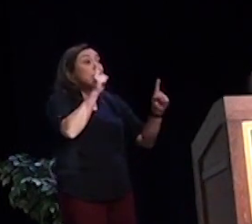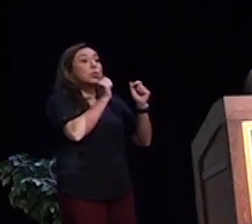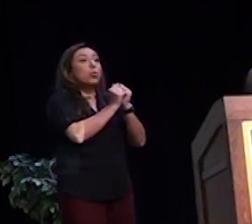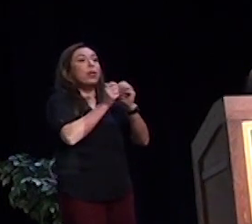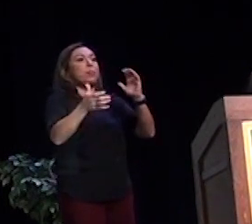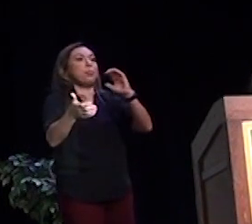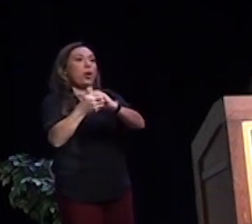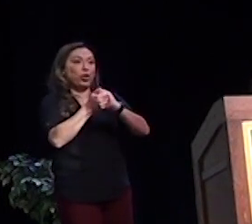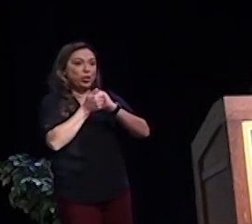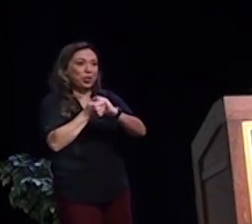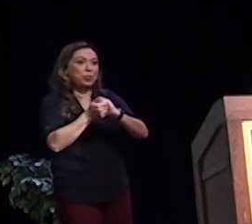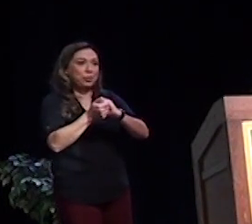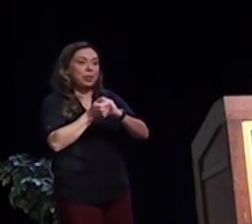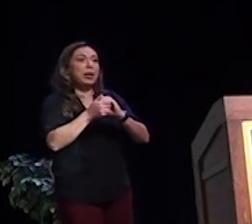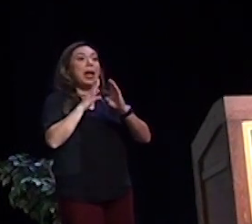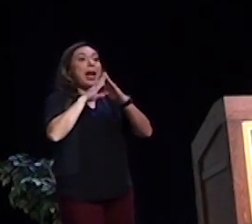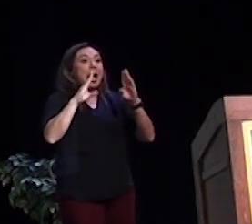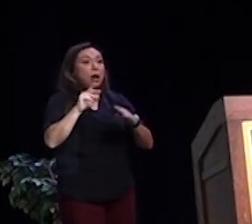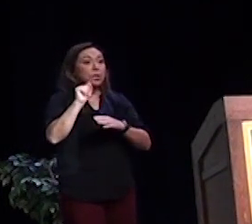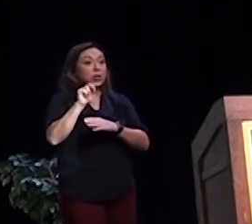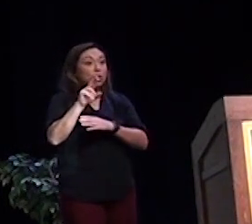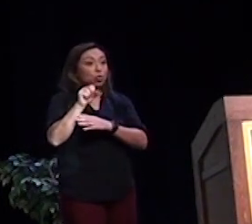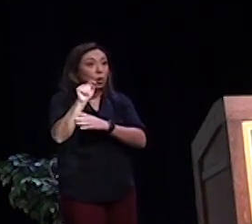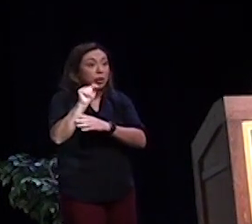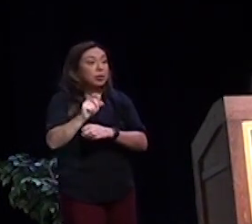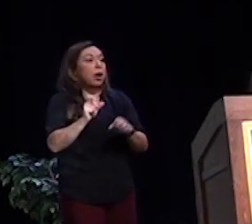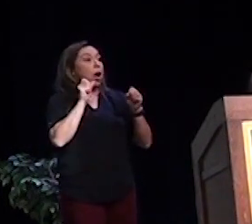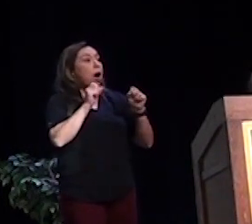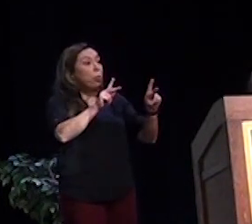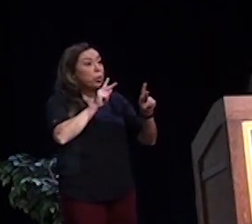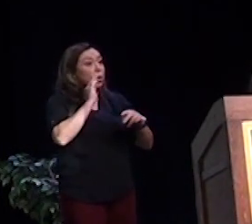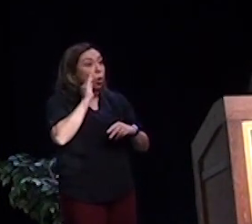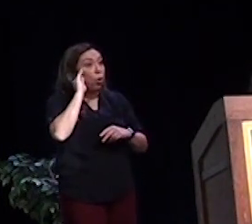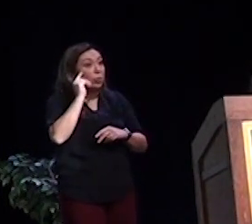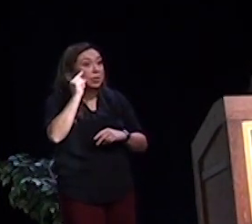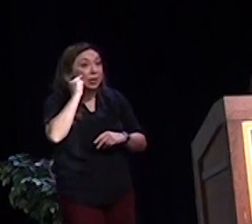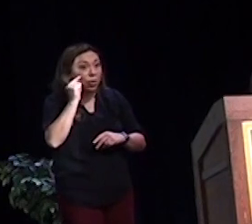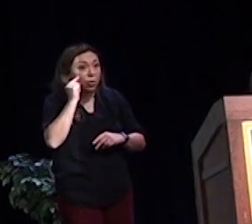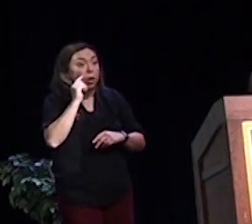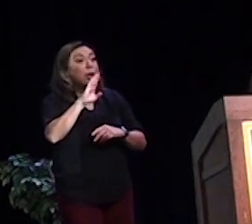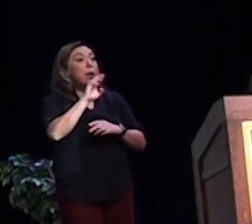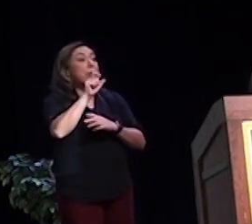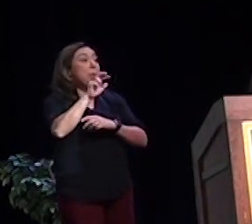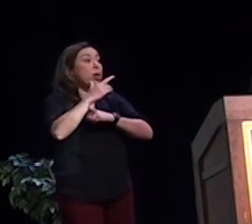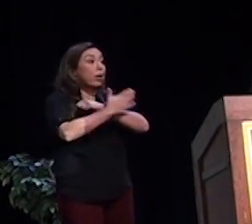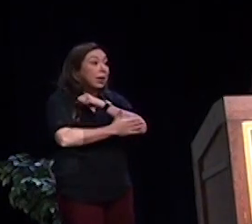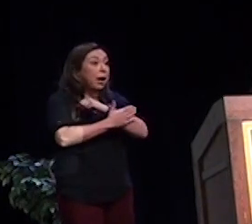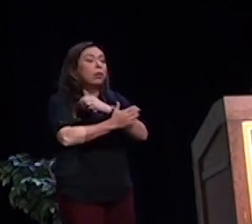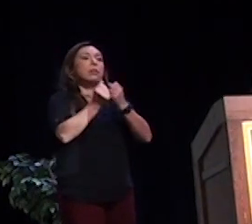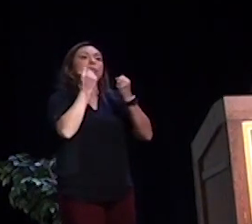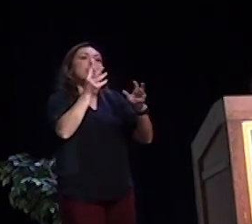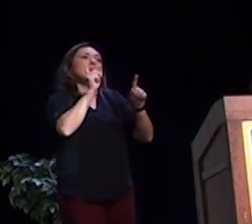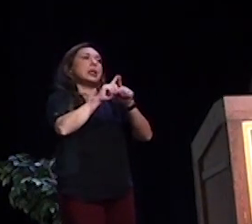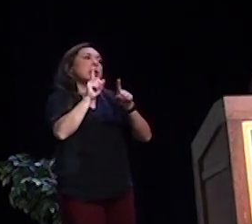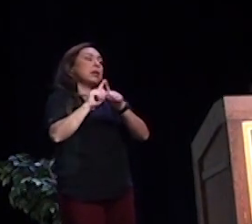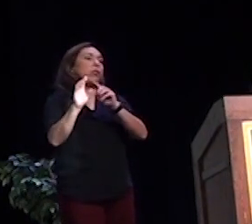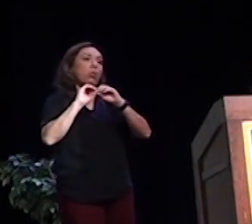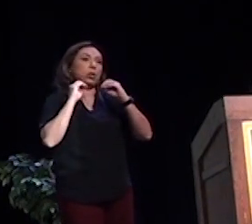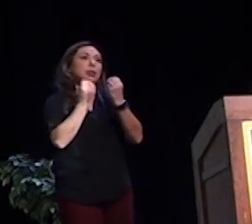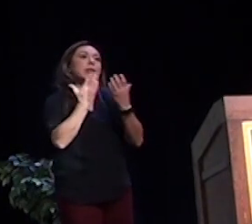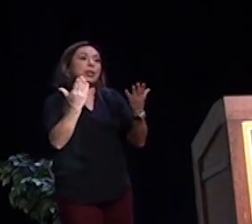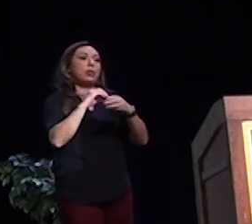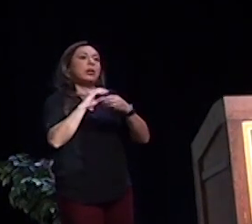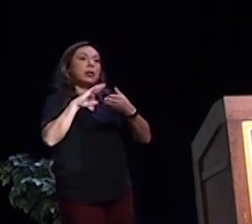and that includes Housing Trust, Opportunity Homes San Antonio, Bexar County, and many, many other organizations in our